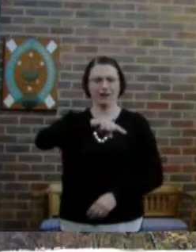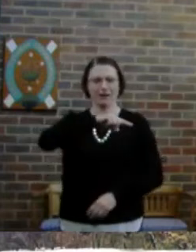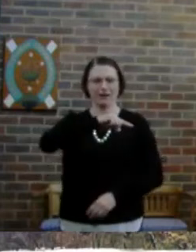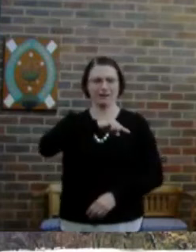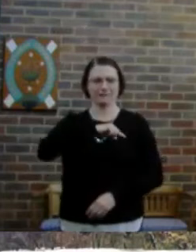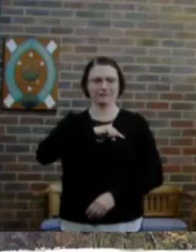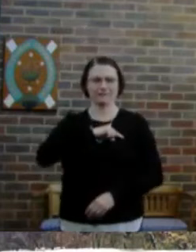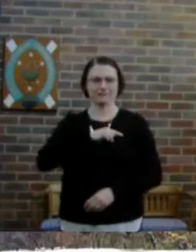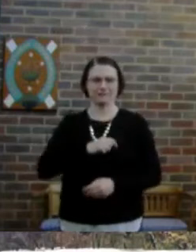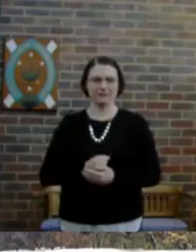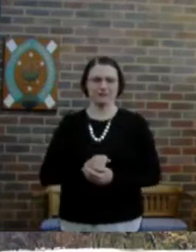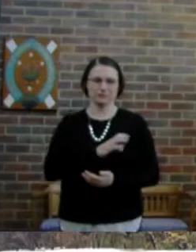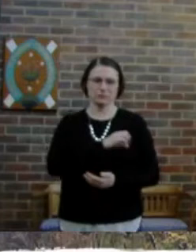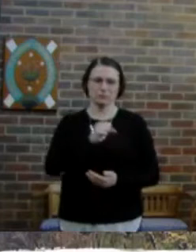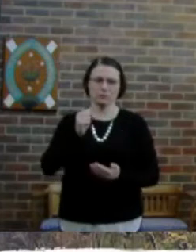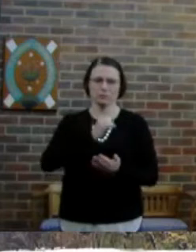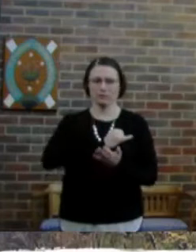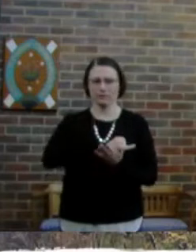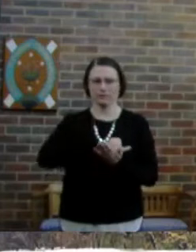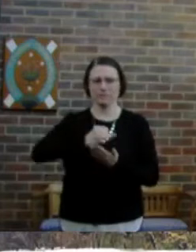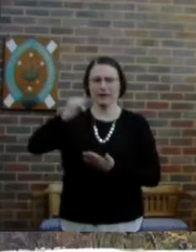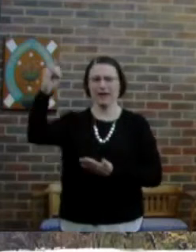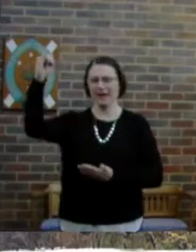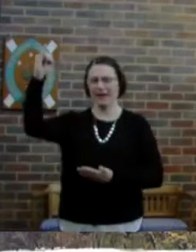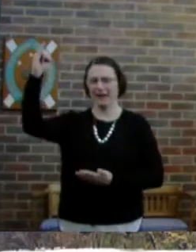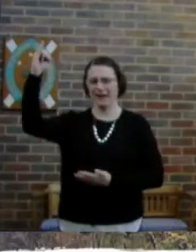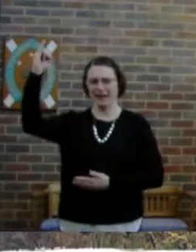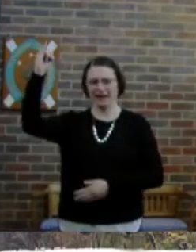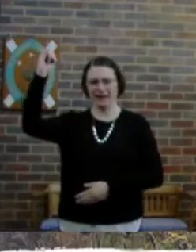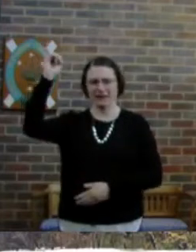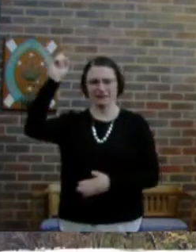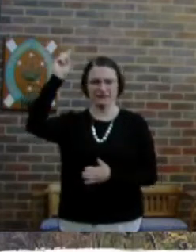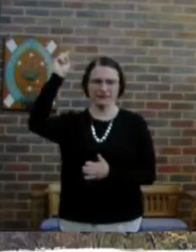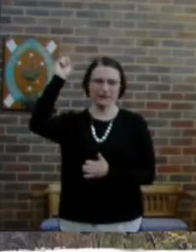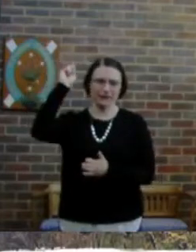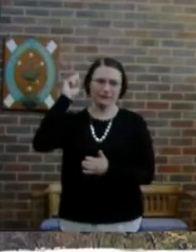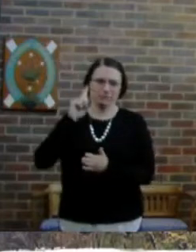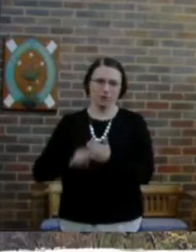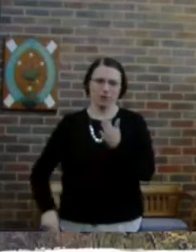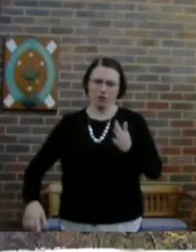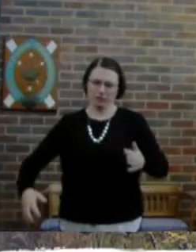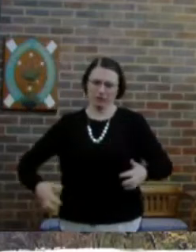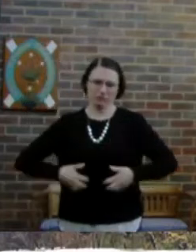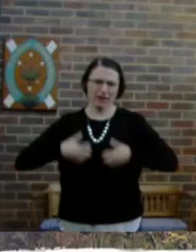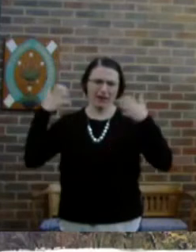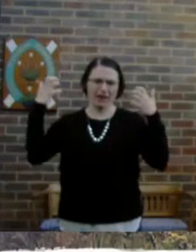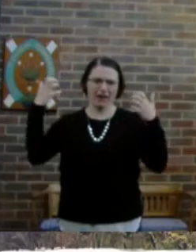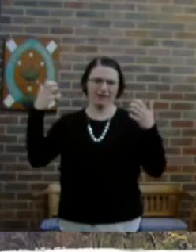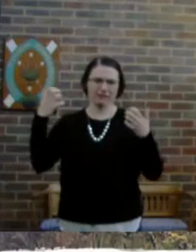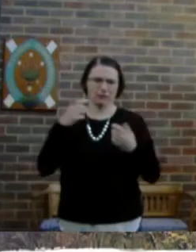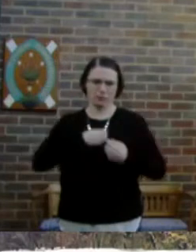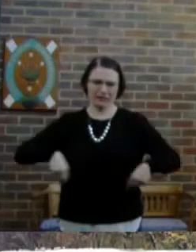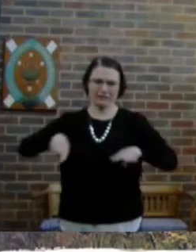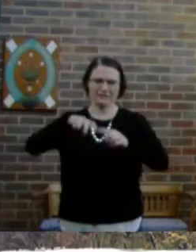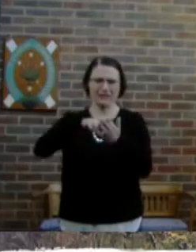us Took the blame For the wrath